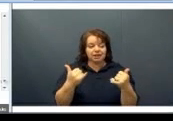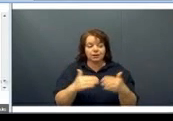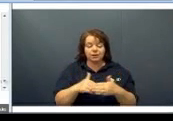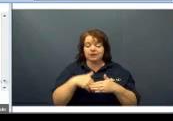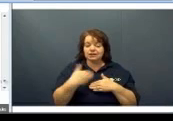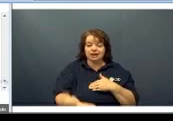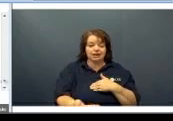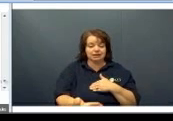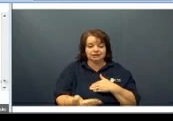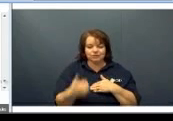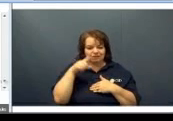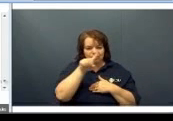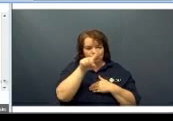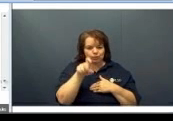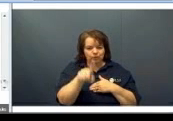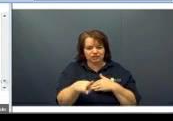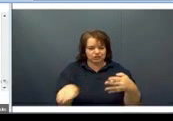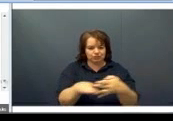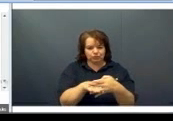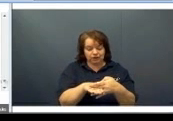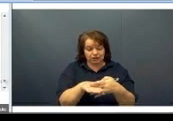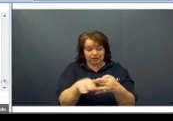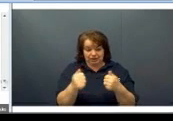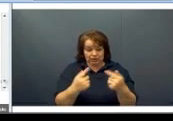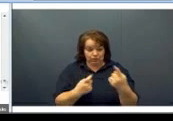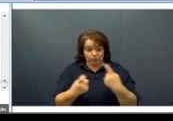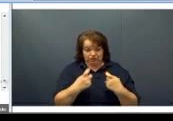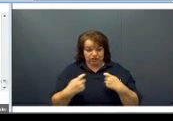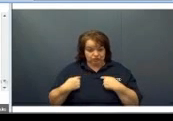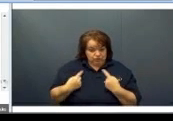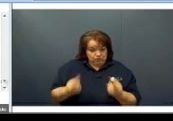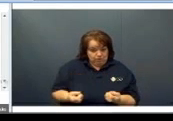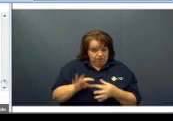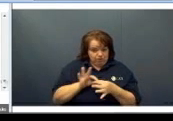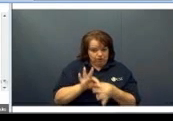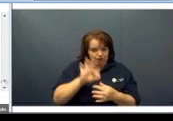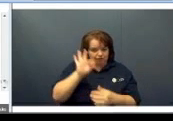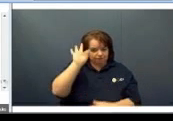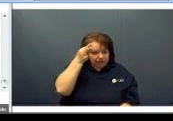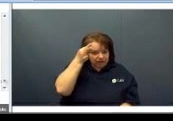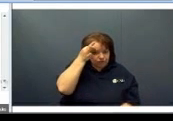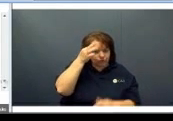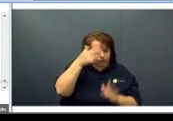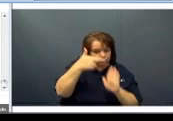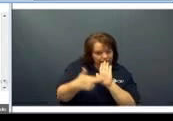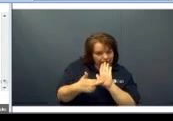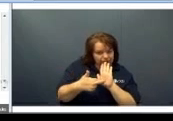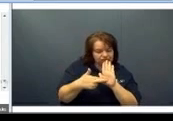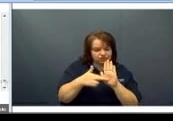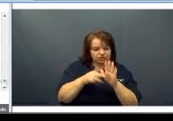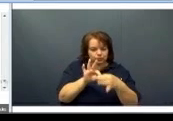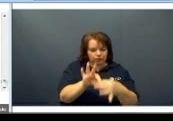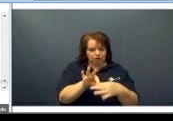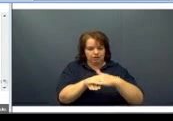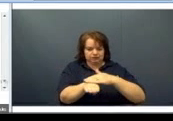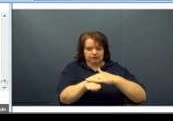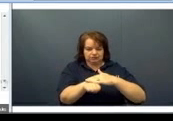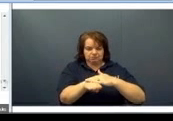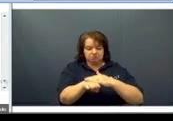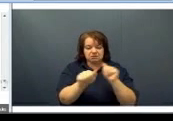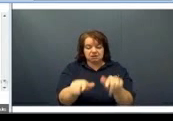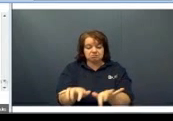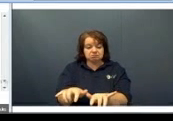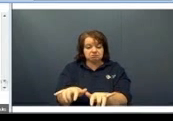this fashion. So now we do have question break. Are there any questions regarding federal